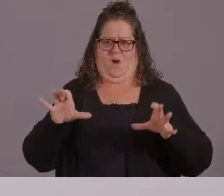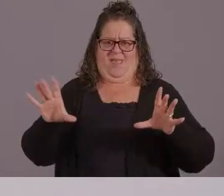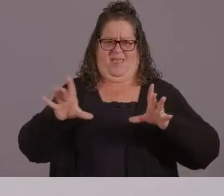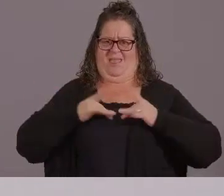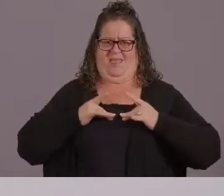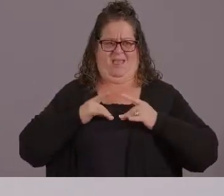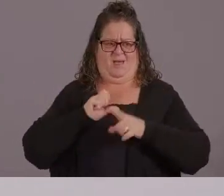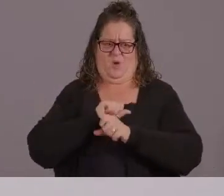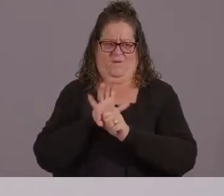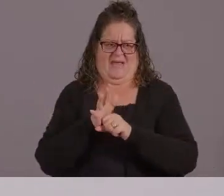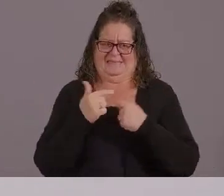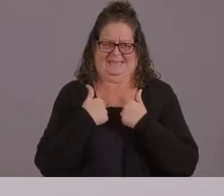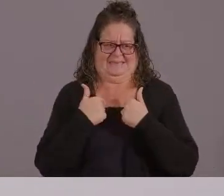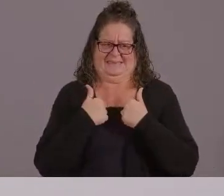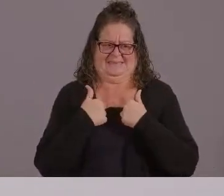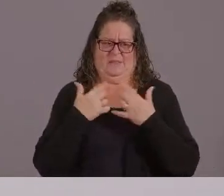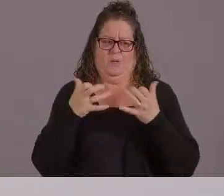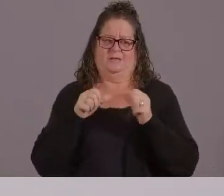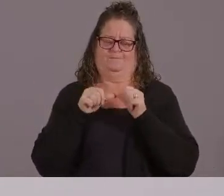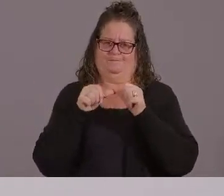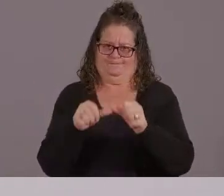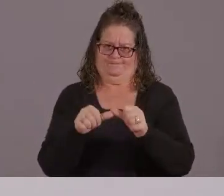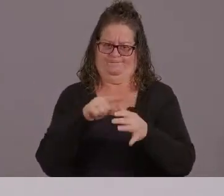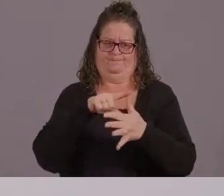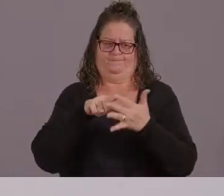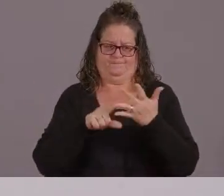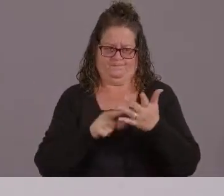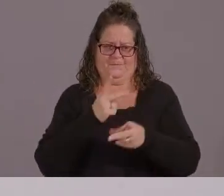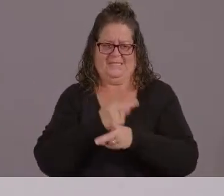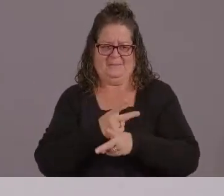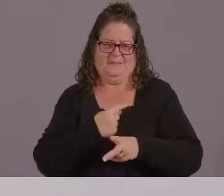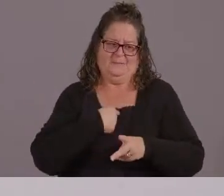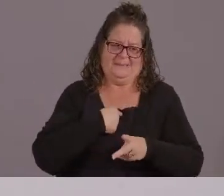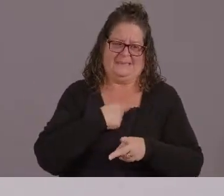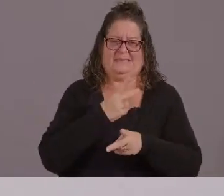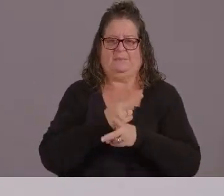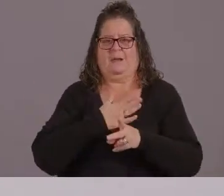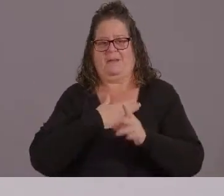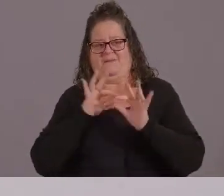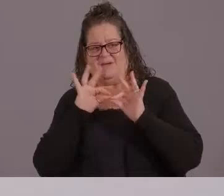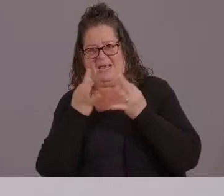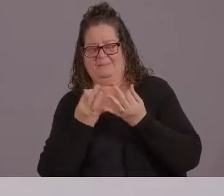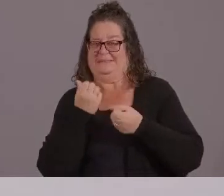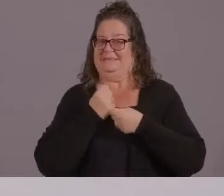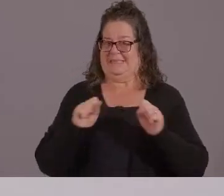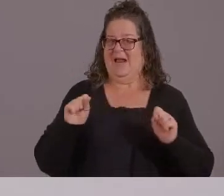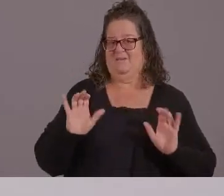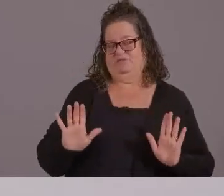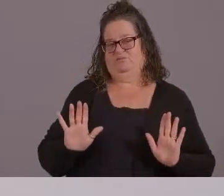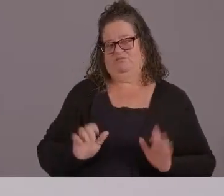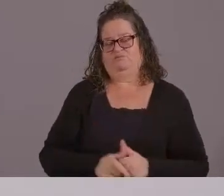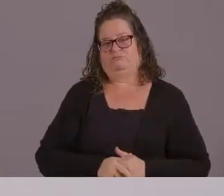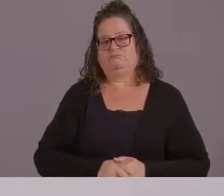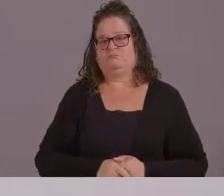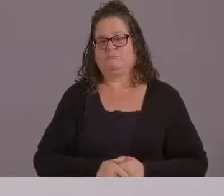and my family safe. Okay, which then leads to the issue of local preemption.